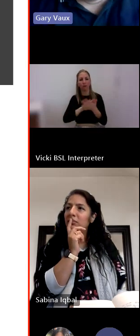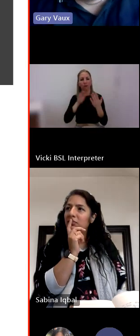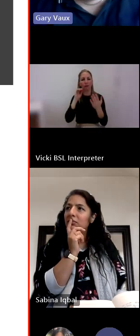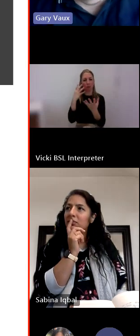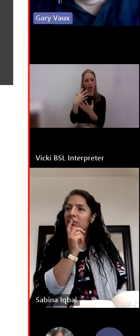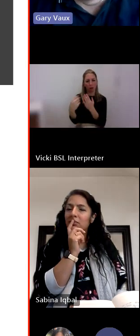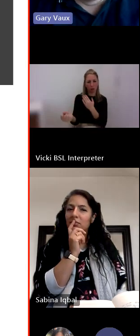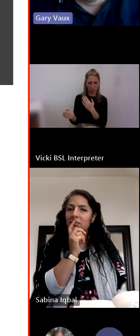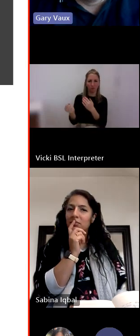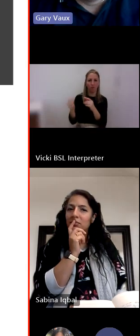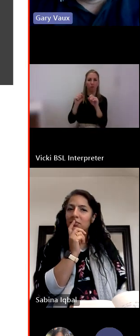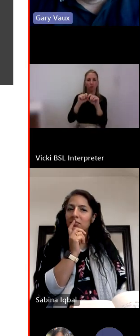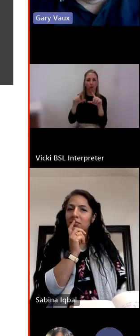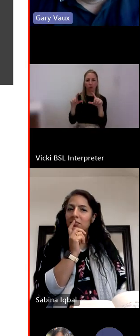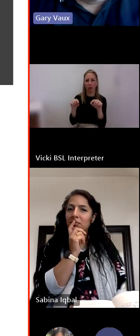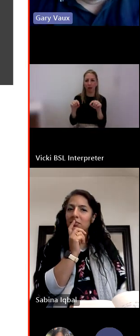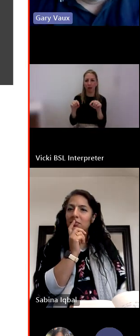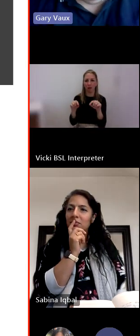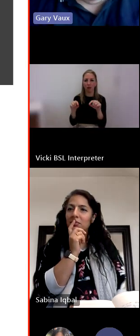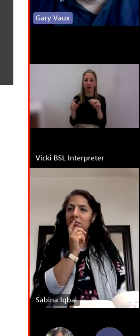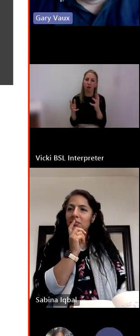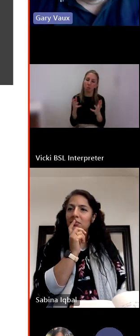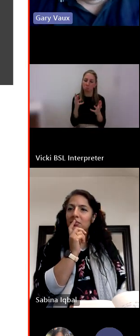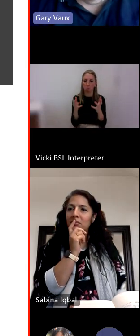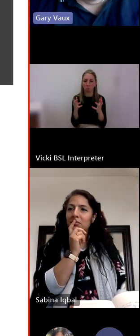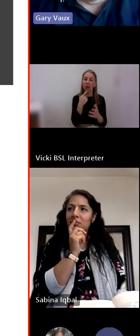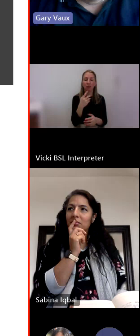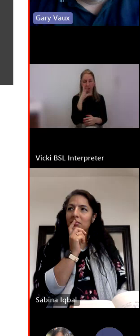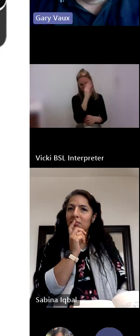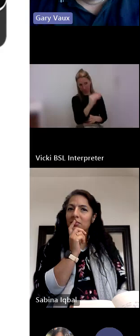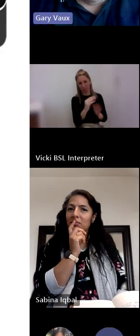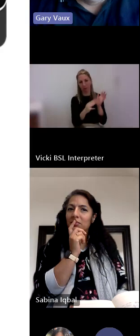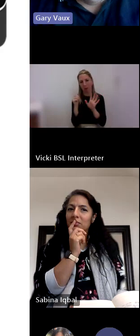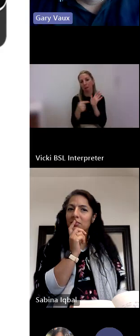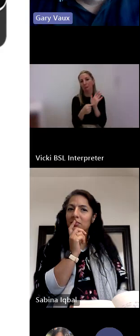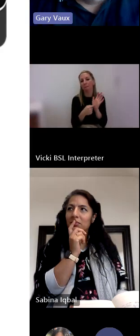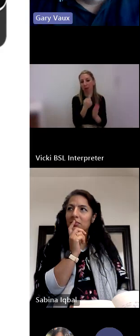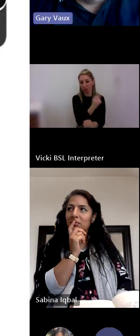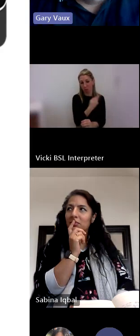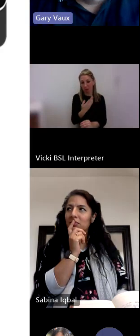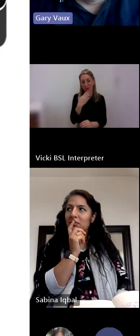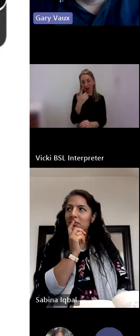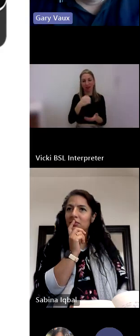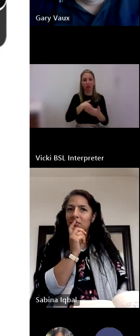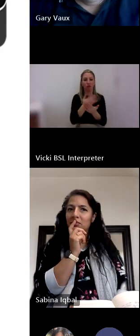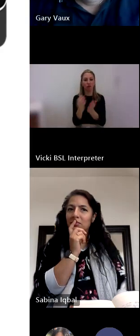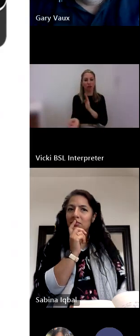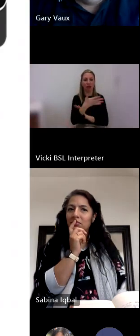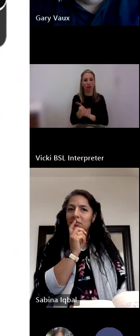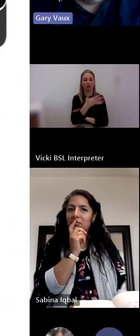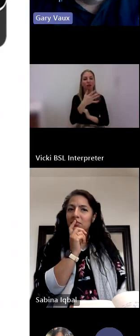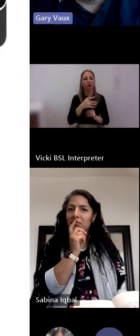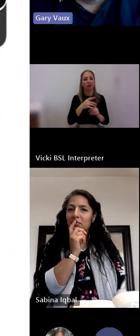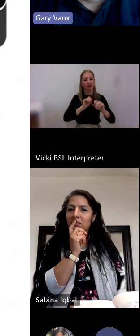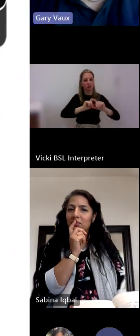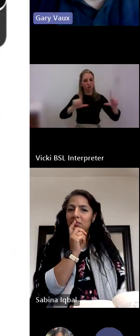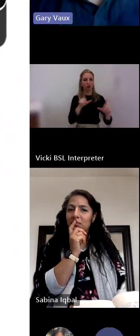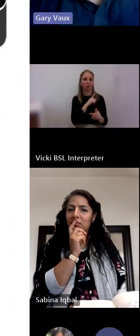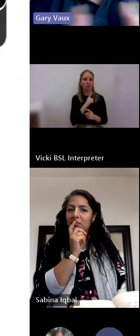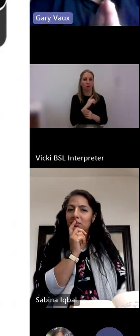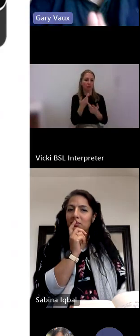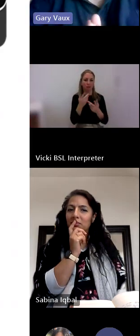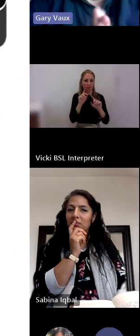I'll carry. Matt, you will have to share them then, because otherwise, I think people will lose it.